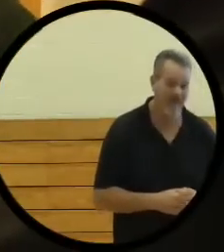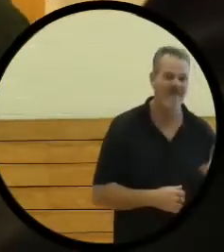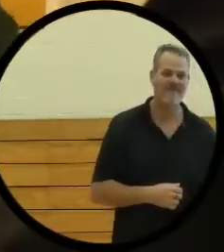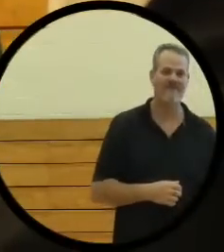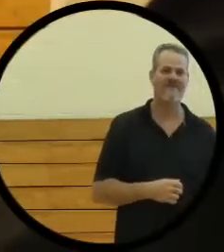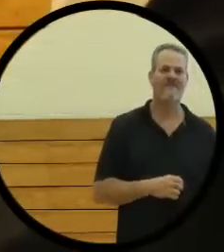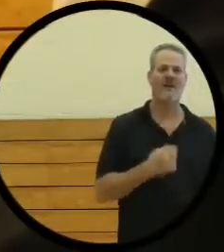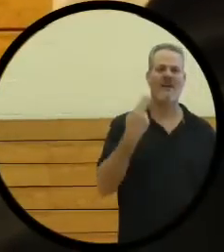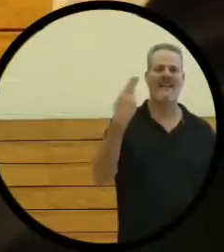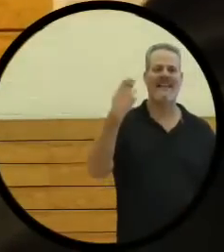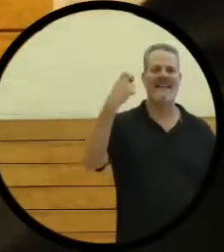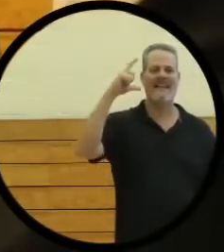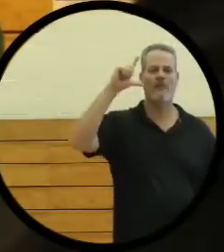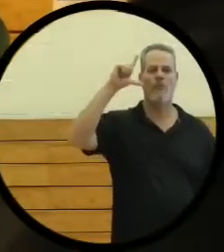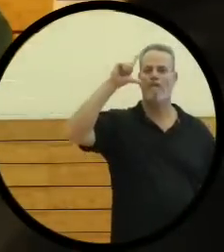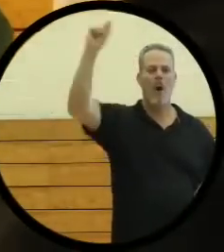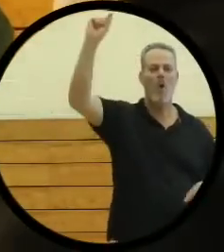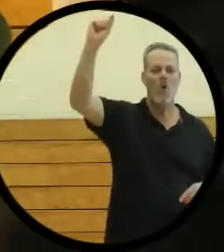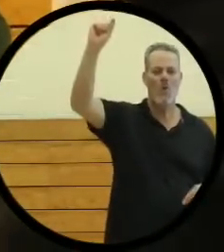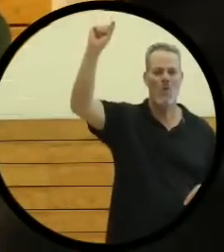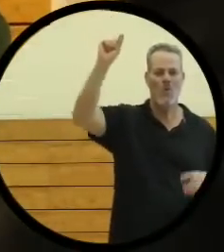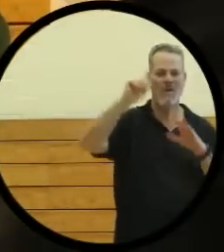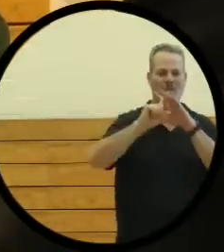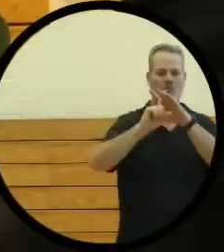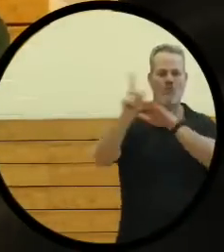Frank ran away.